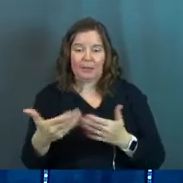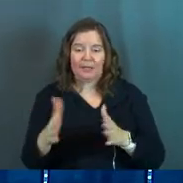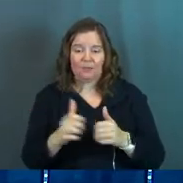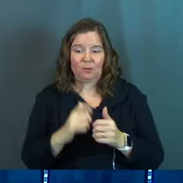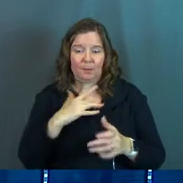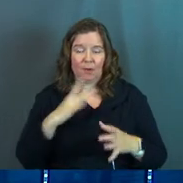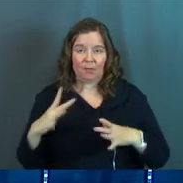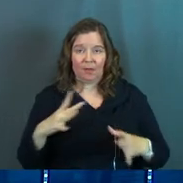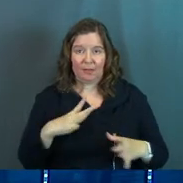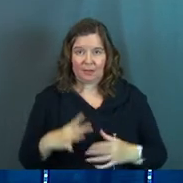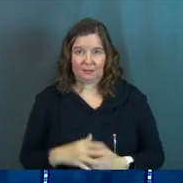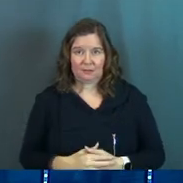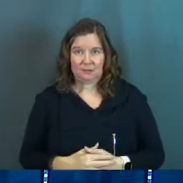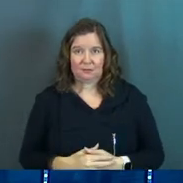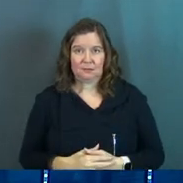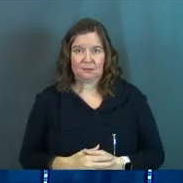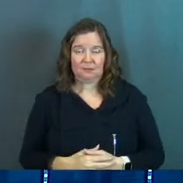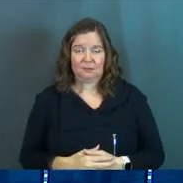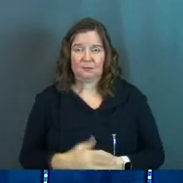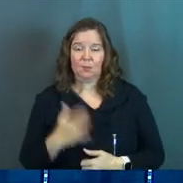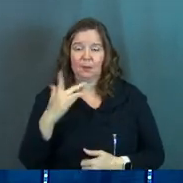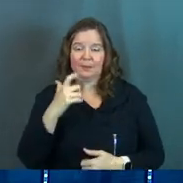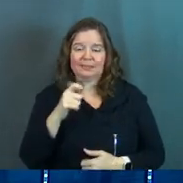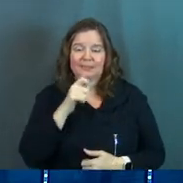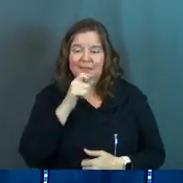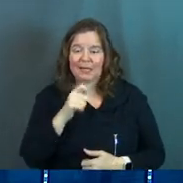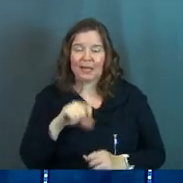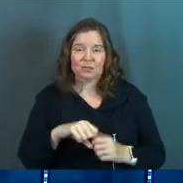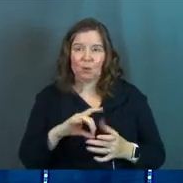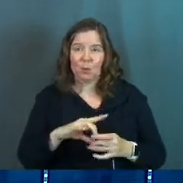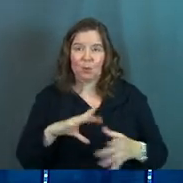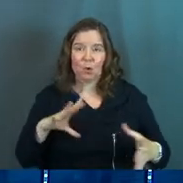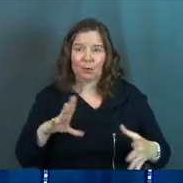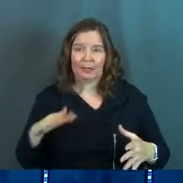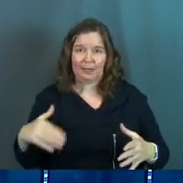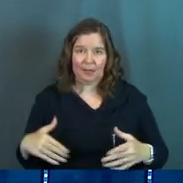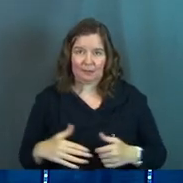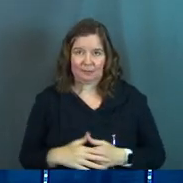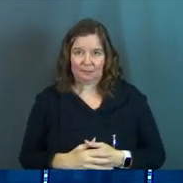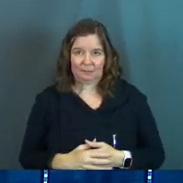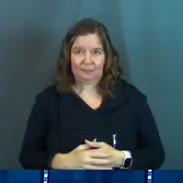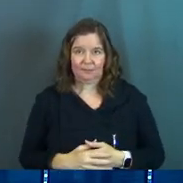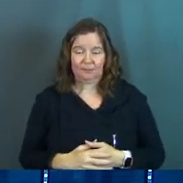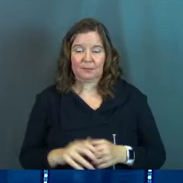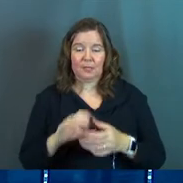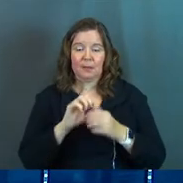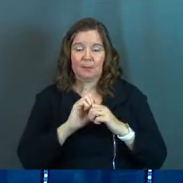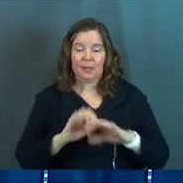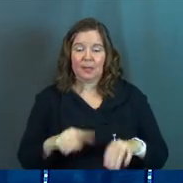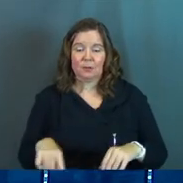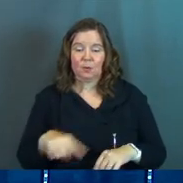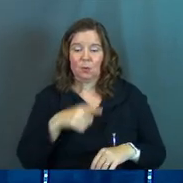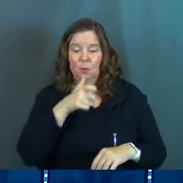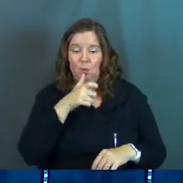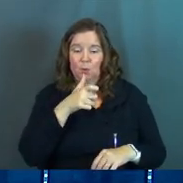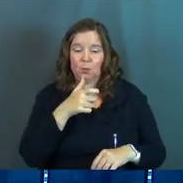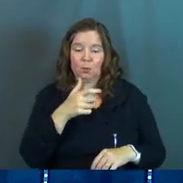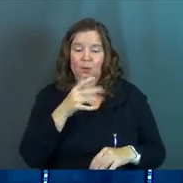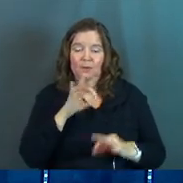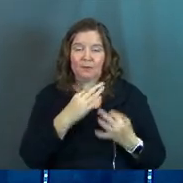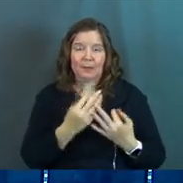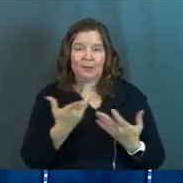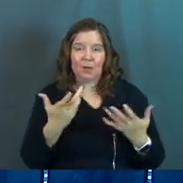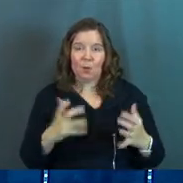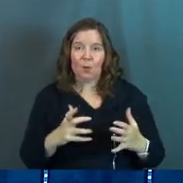with them on the holidays because it's not so broken yet. Right, blessed are those whose